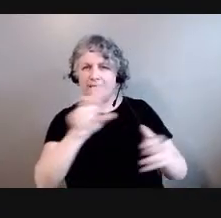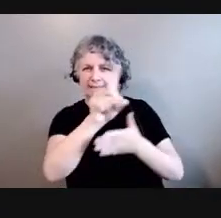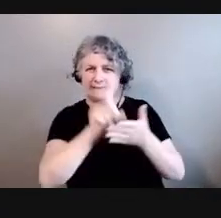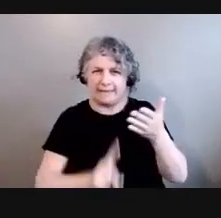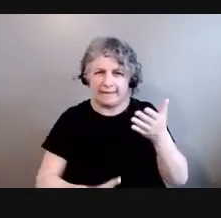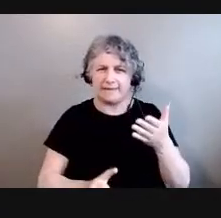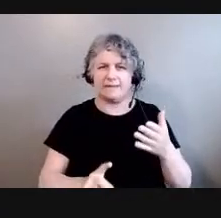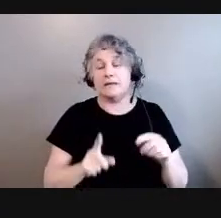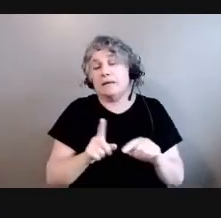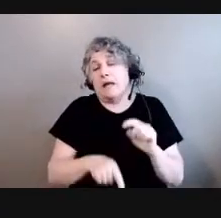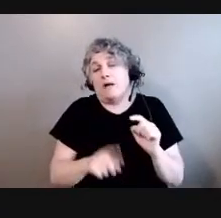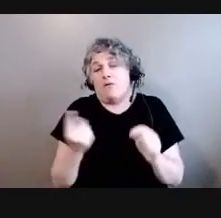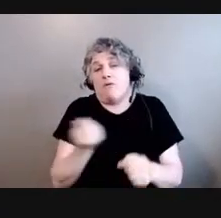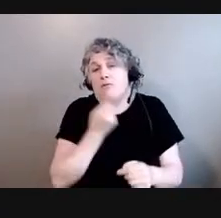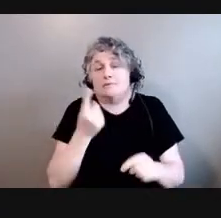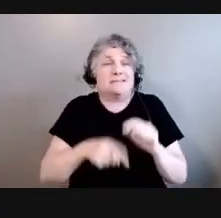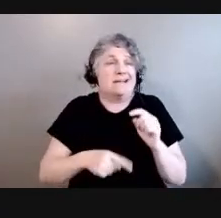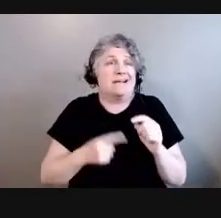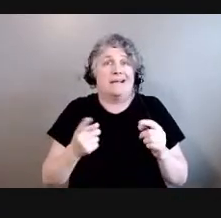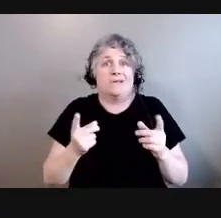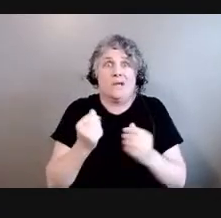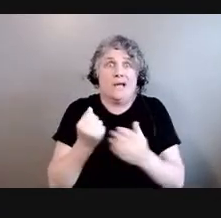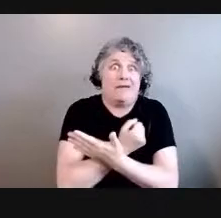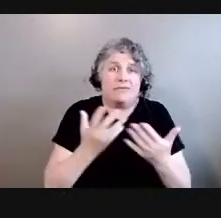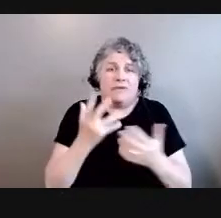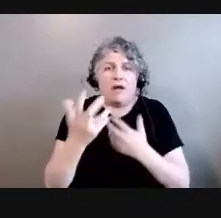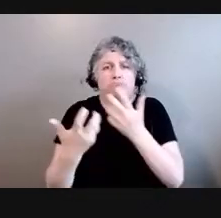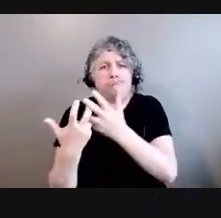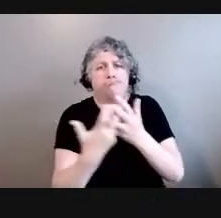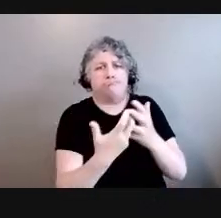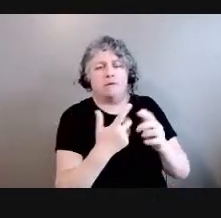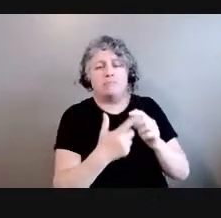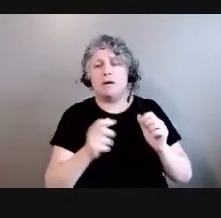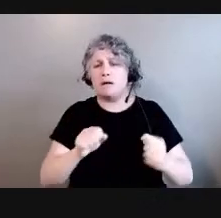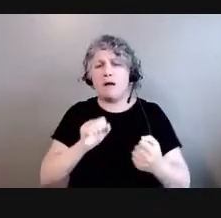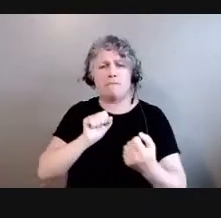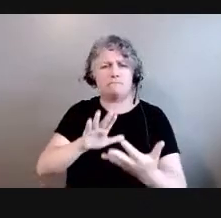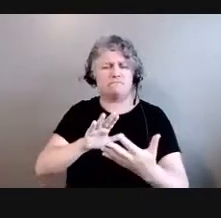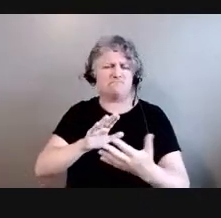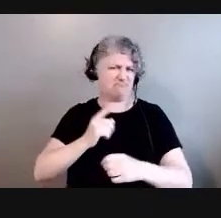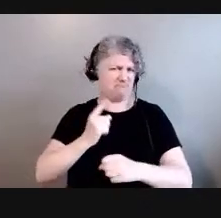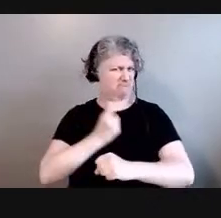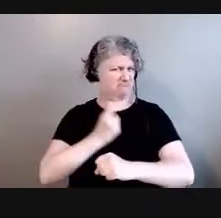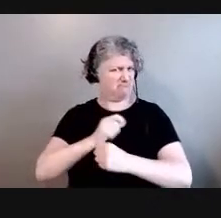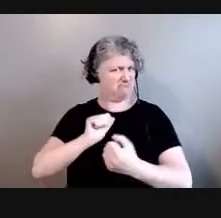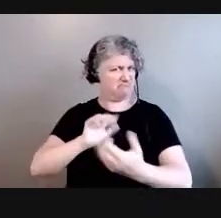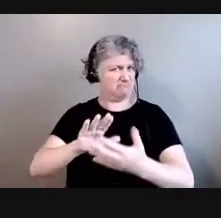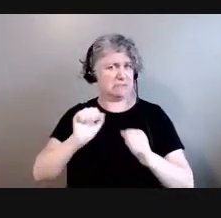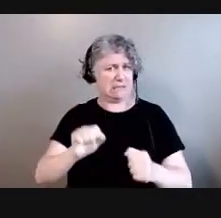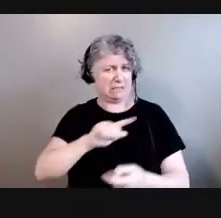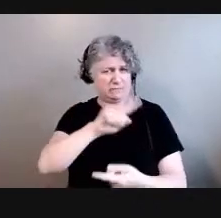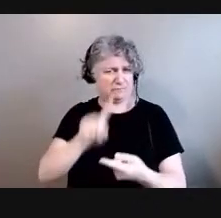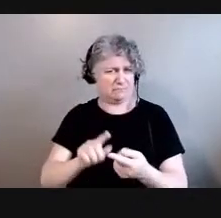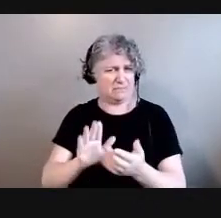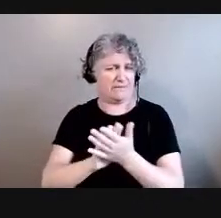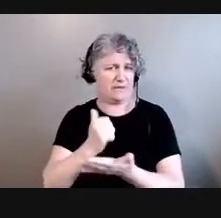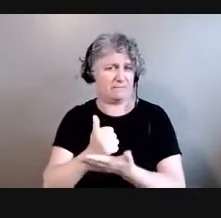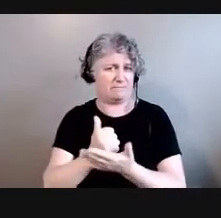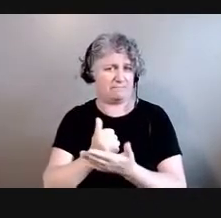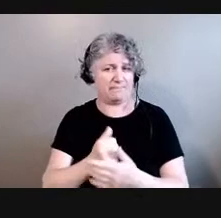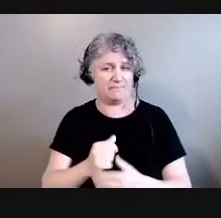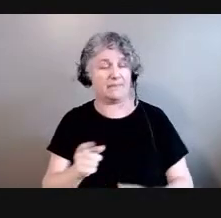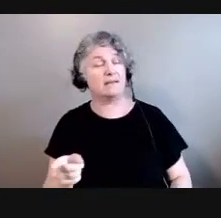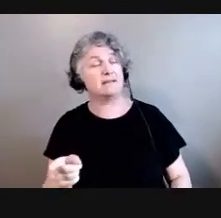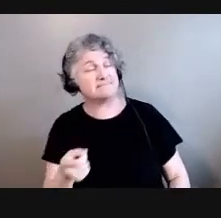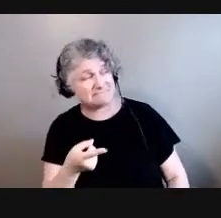certainly take a reasonable attempt at it in order to mitigate that asking for help phenomenon. Yeah,